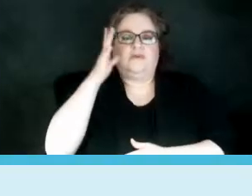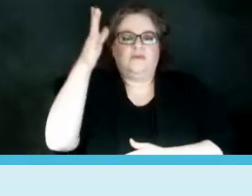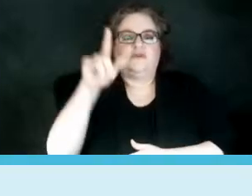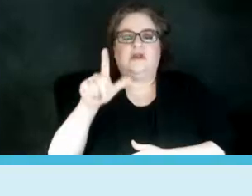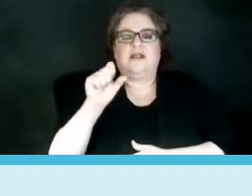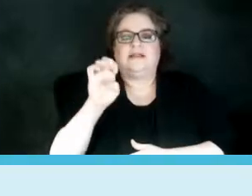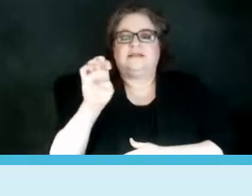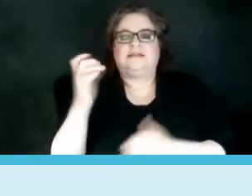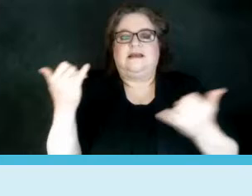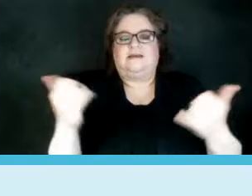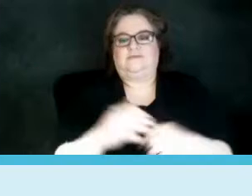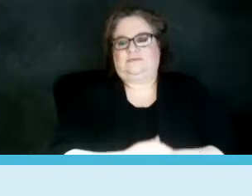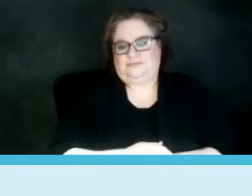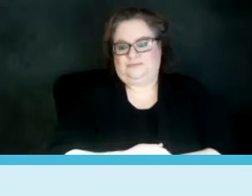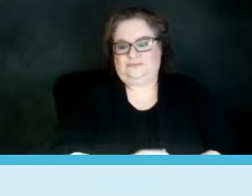now.